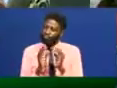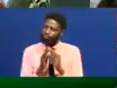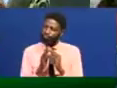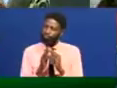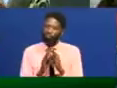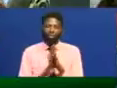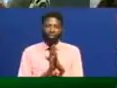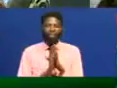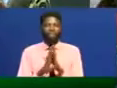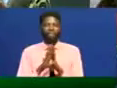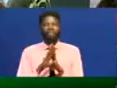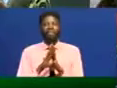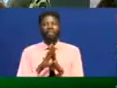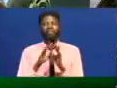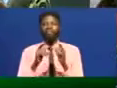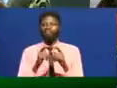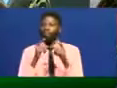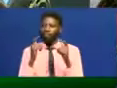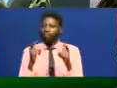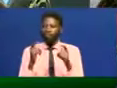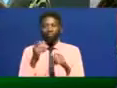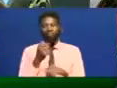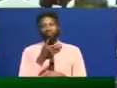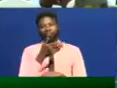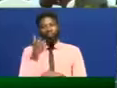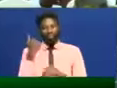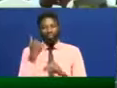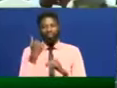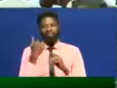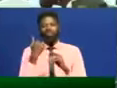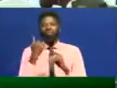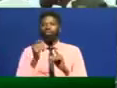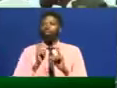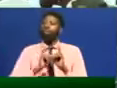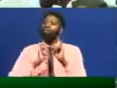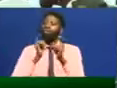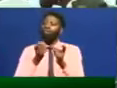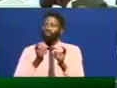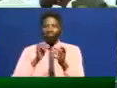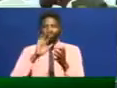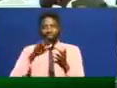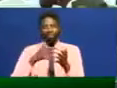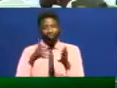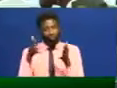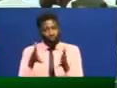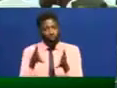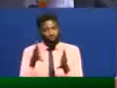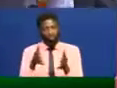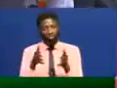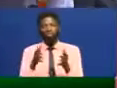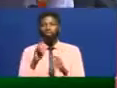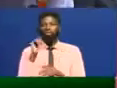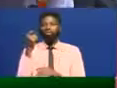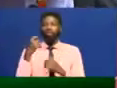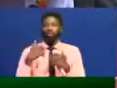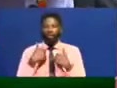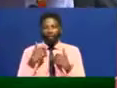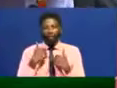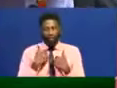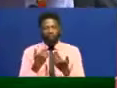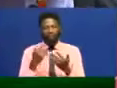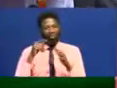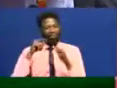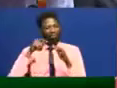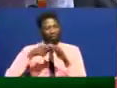bigger, better rewards scheme. And so today this country has got a very coherent, very well thought